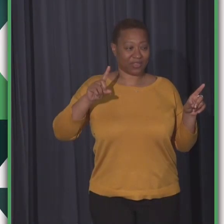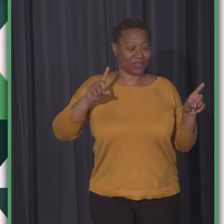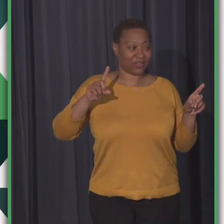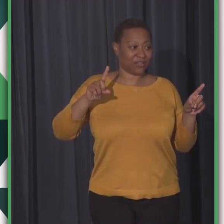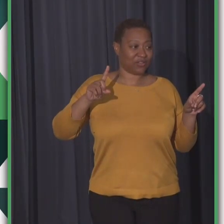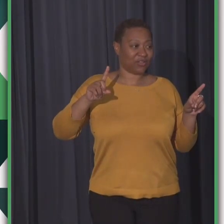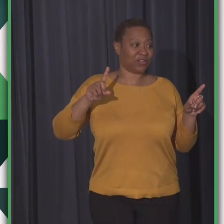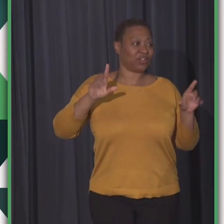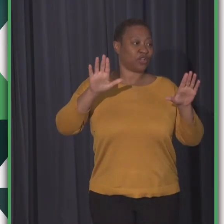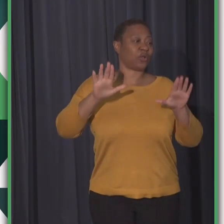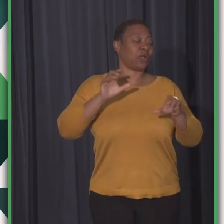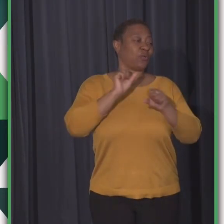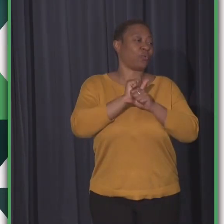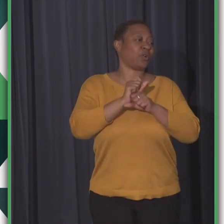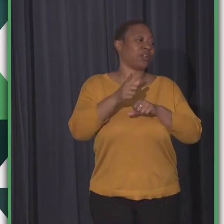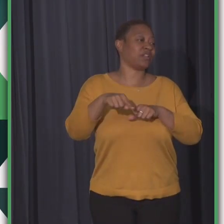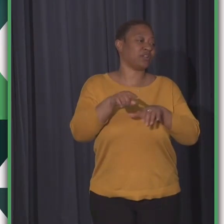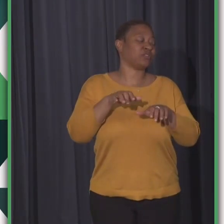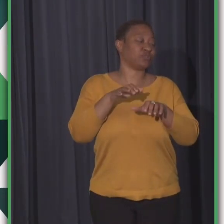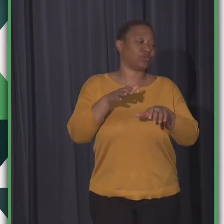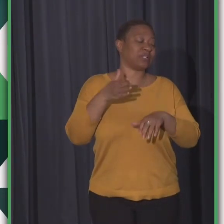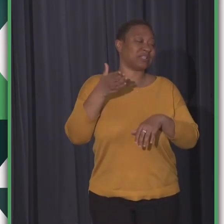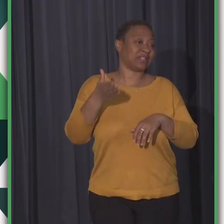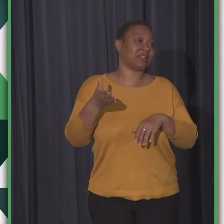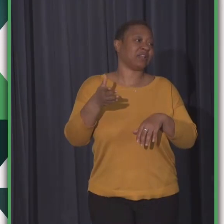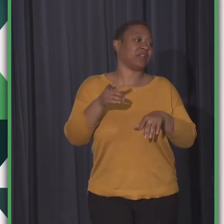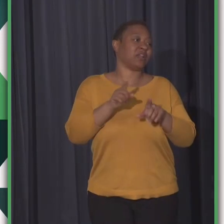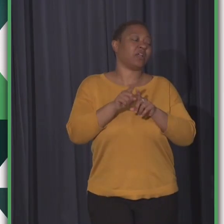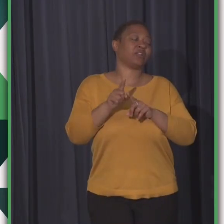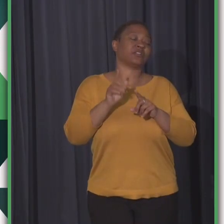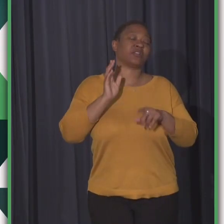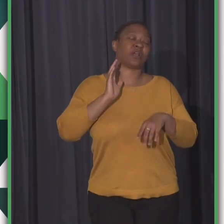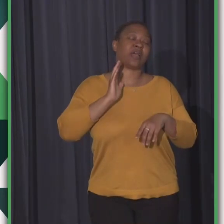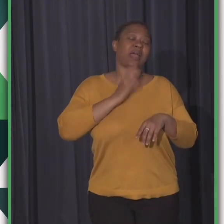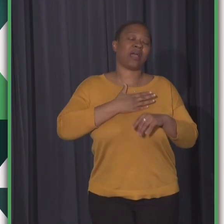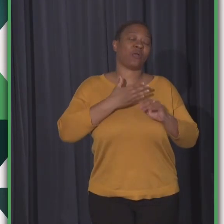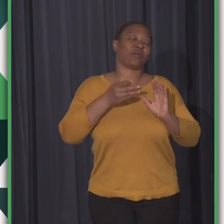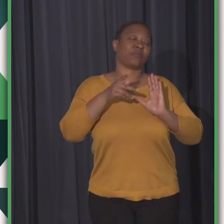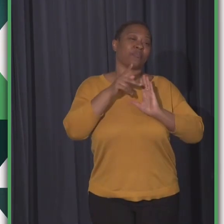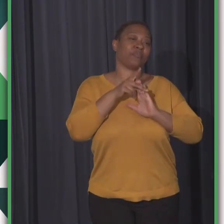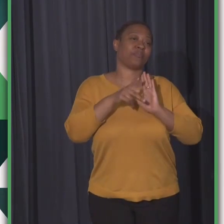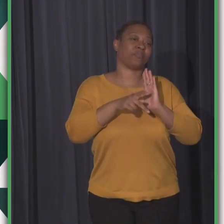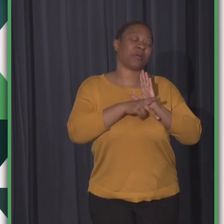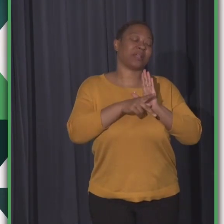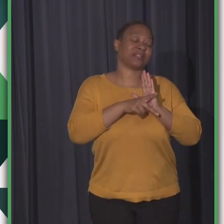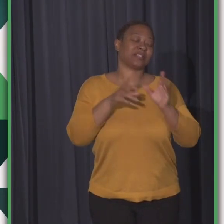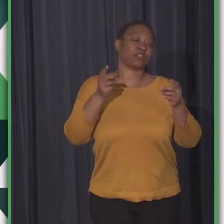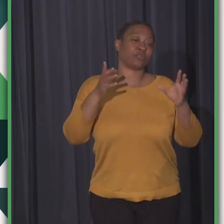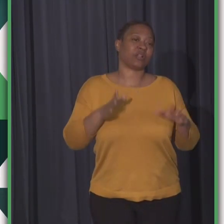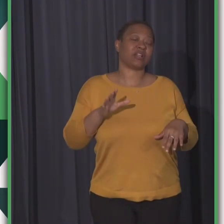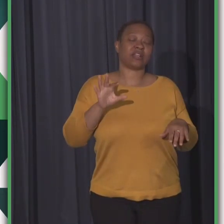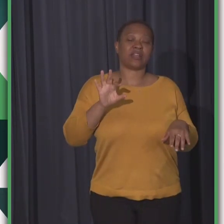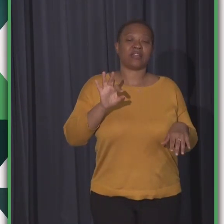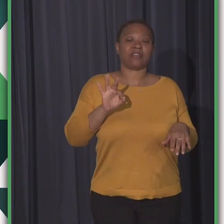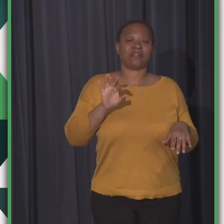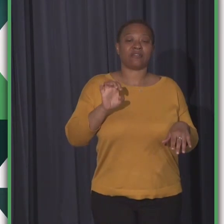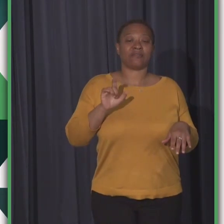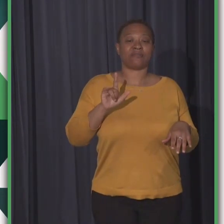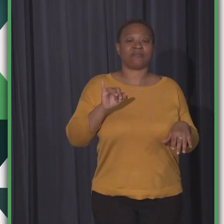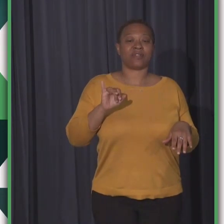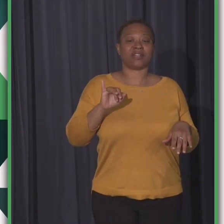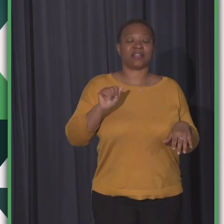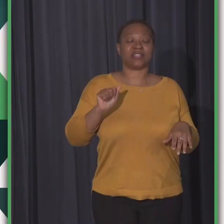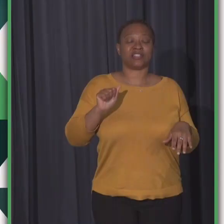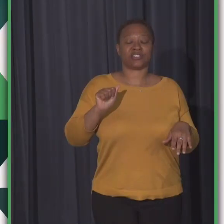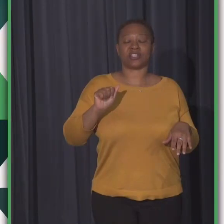for the great work they are doing there, as well as our policy Director, Felicia Tyson. I know it's